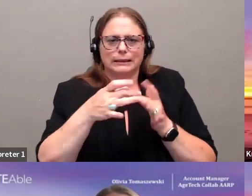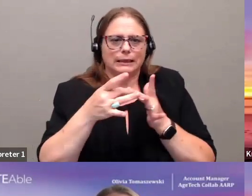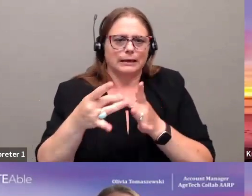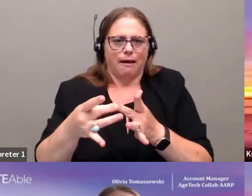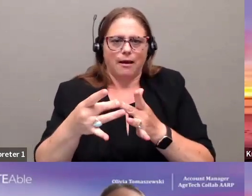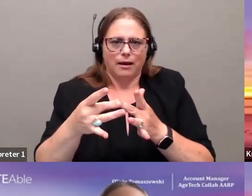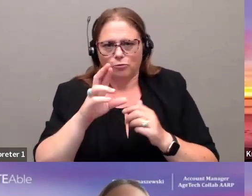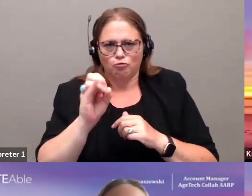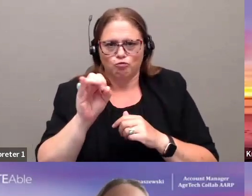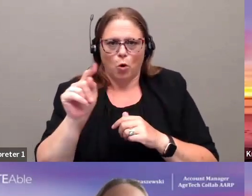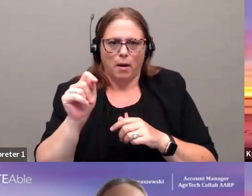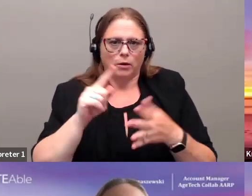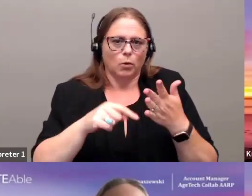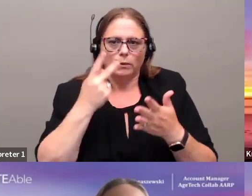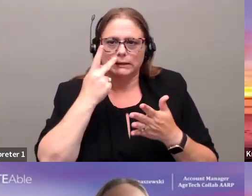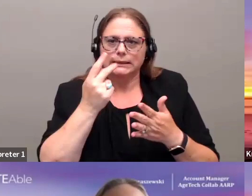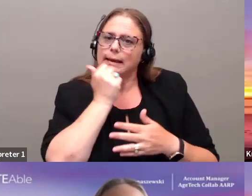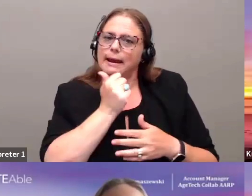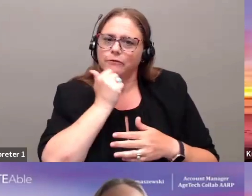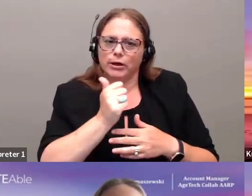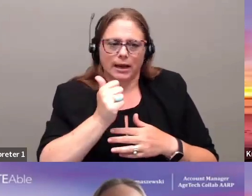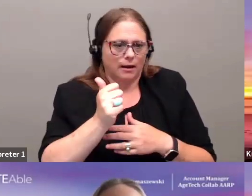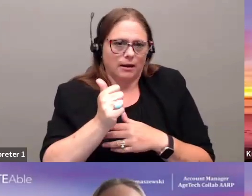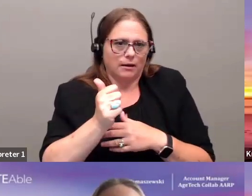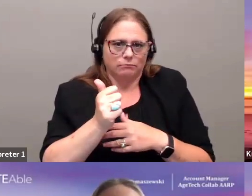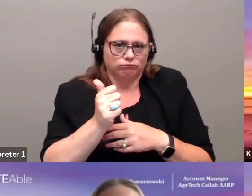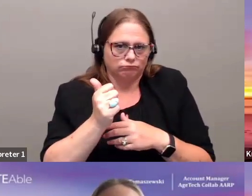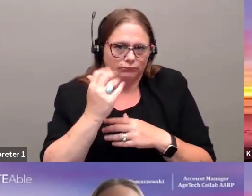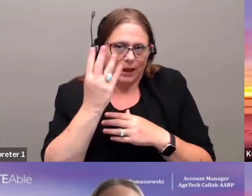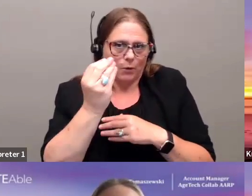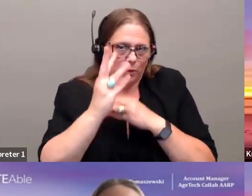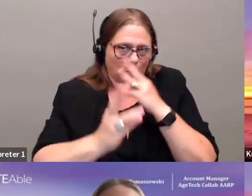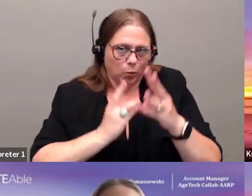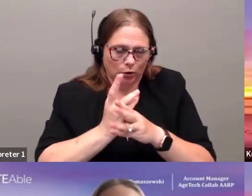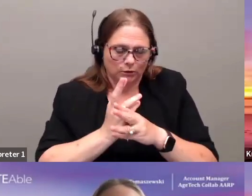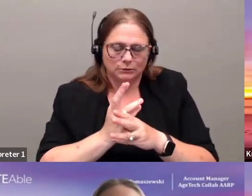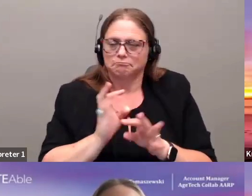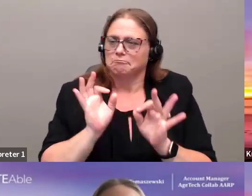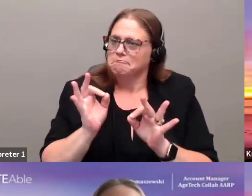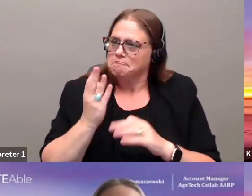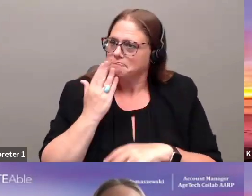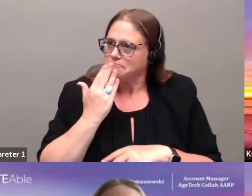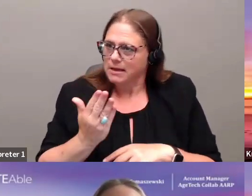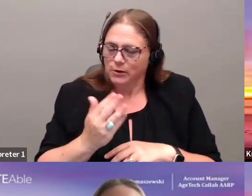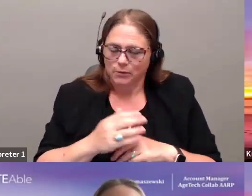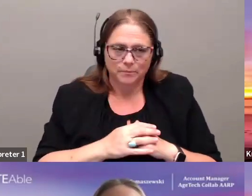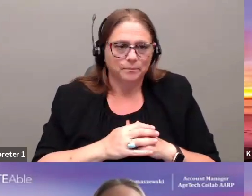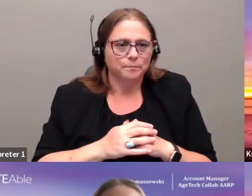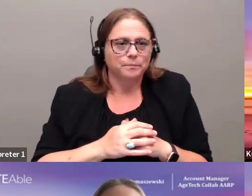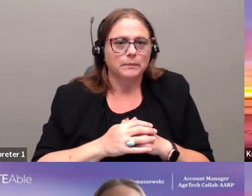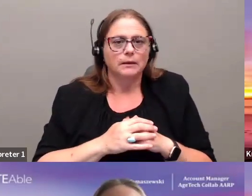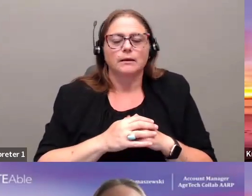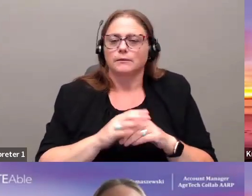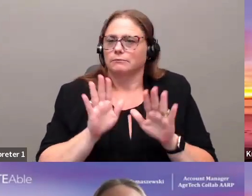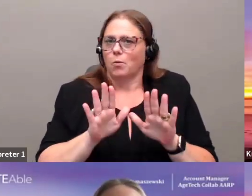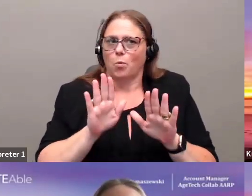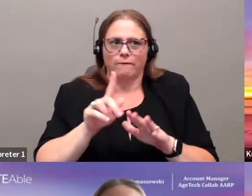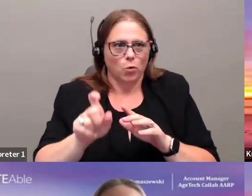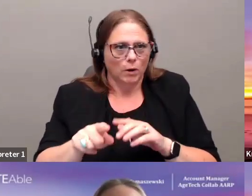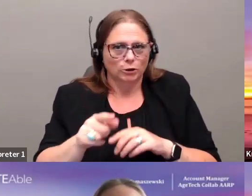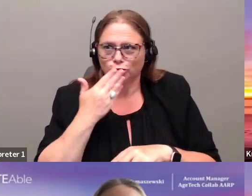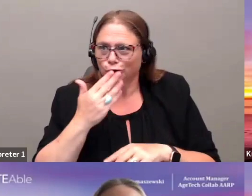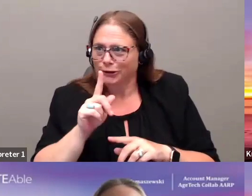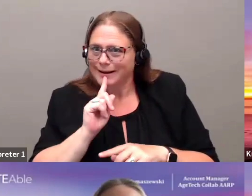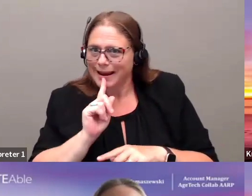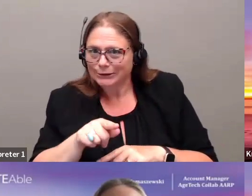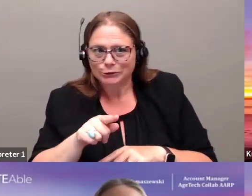lives. Love it. Thank you, Luke. Wonderful. Excellent question and fantastic answer. All right. Next